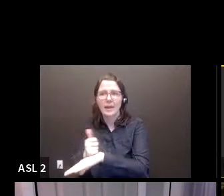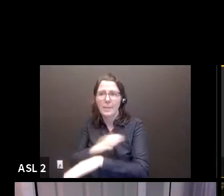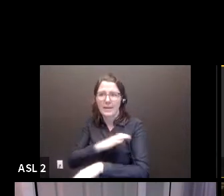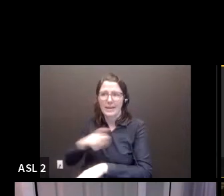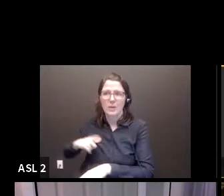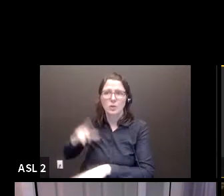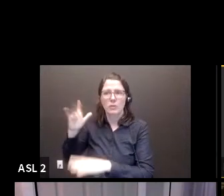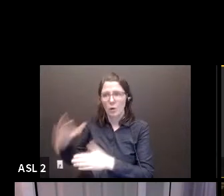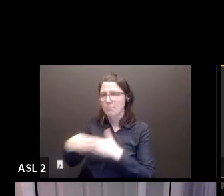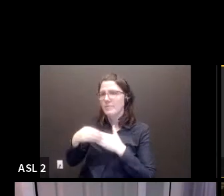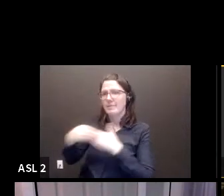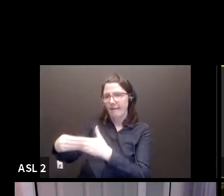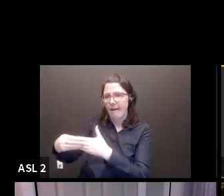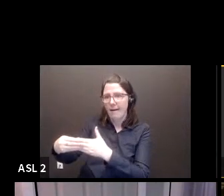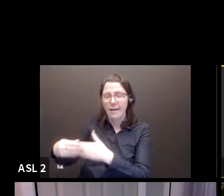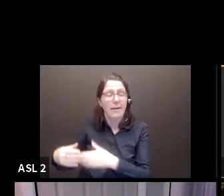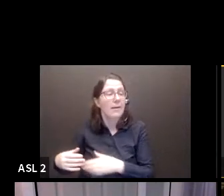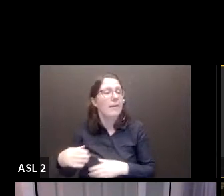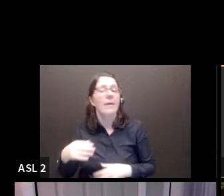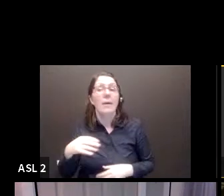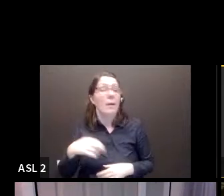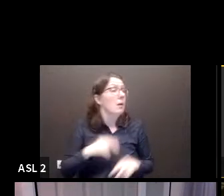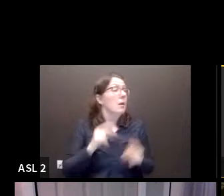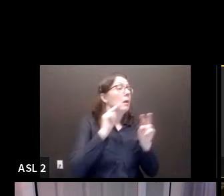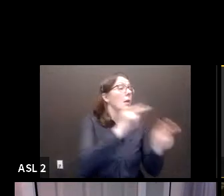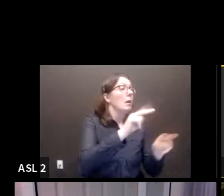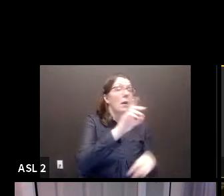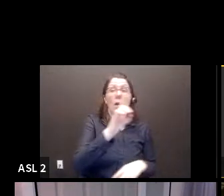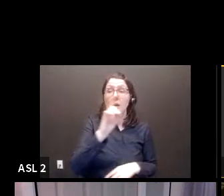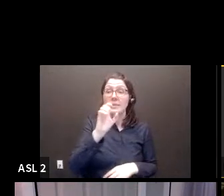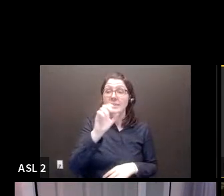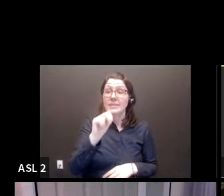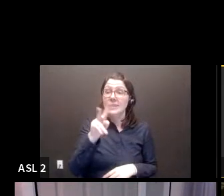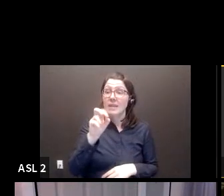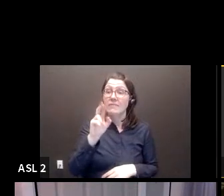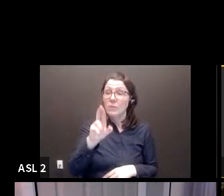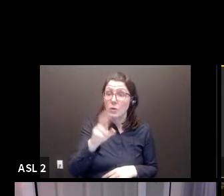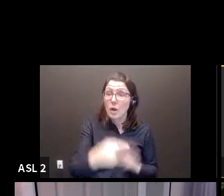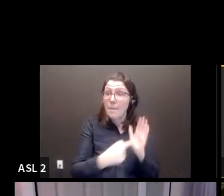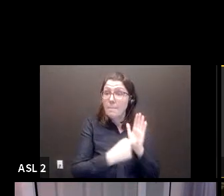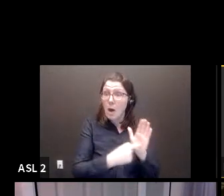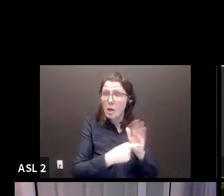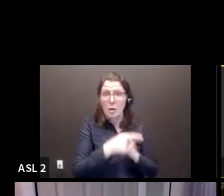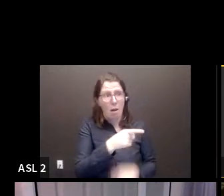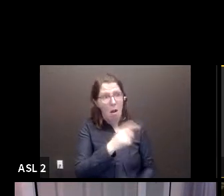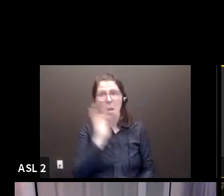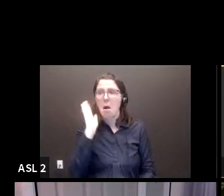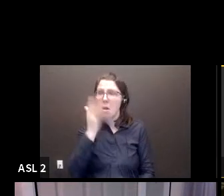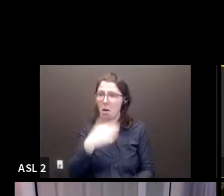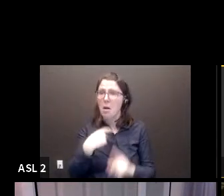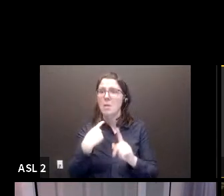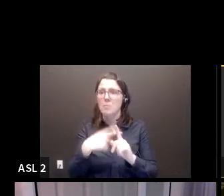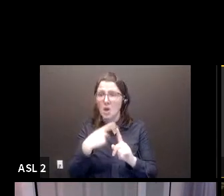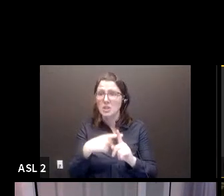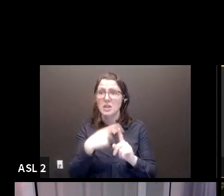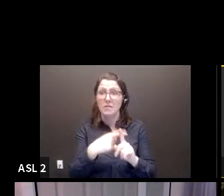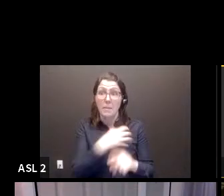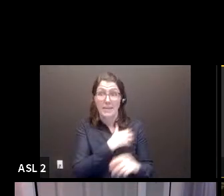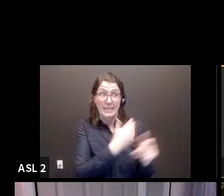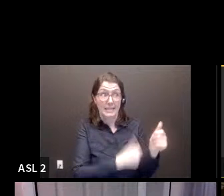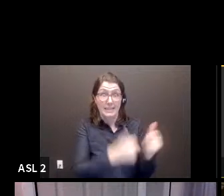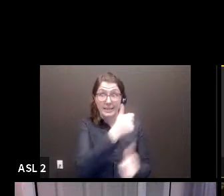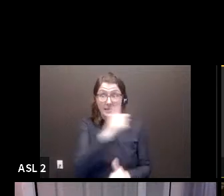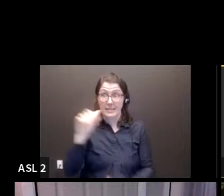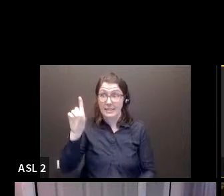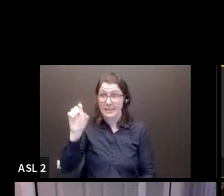in fact um we looked at the denver model and they showed early promise again the denver police chief said his numbers were probably in the range of